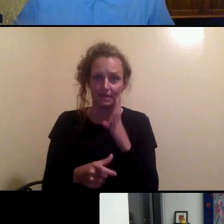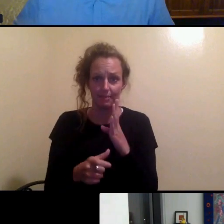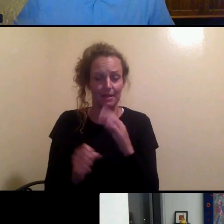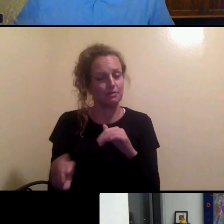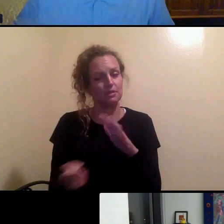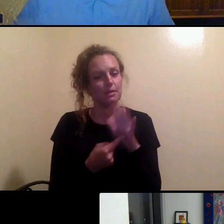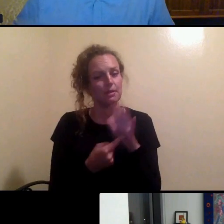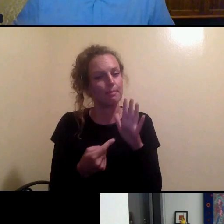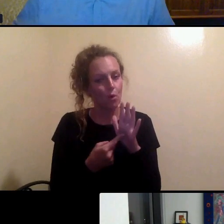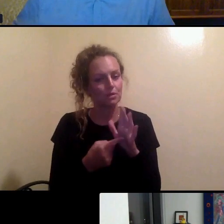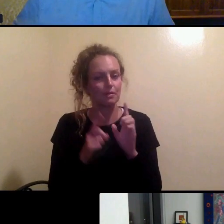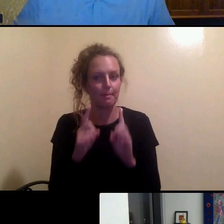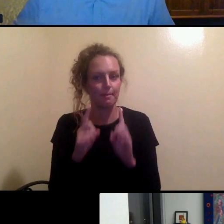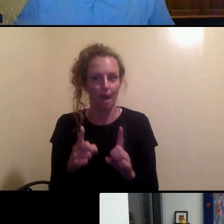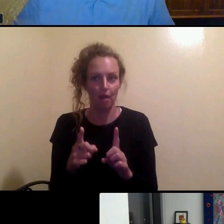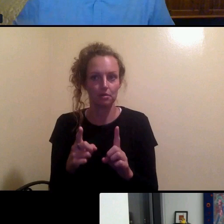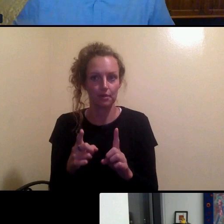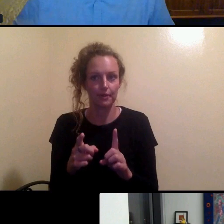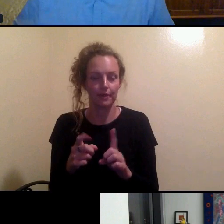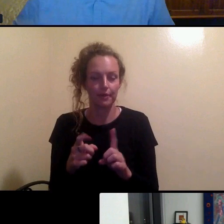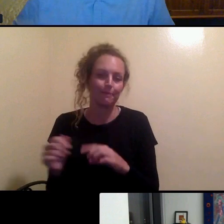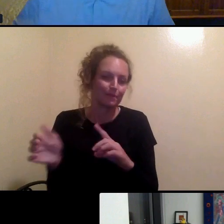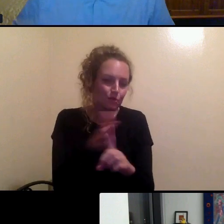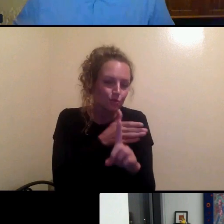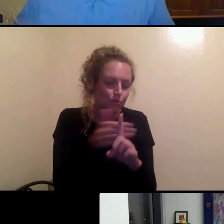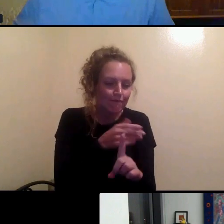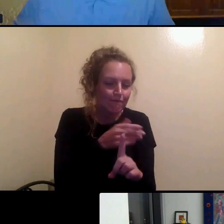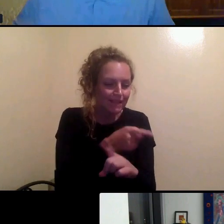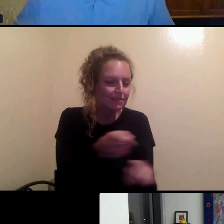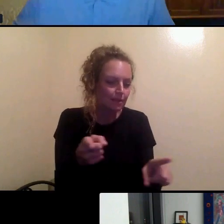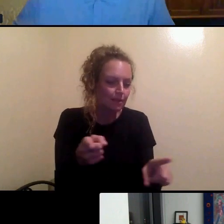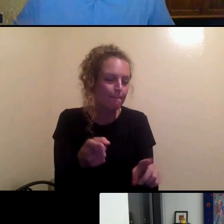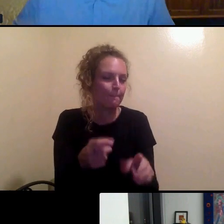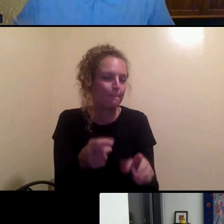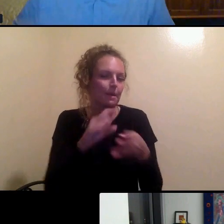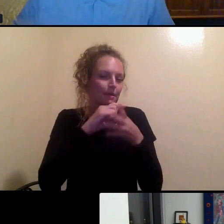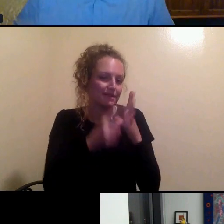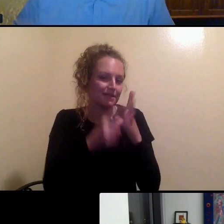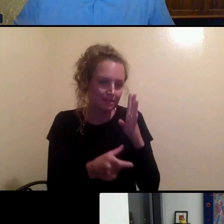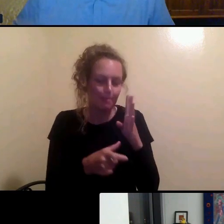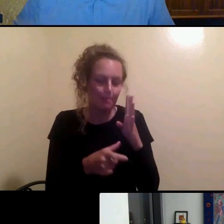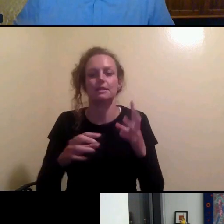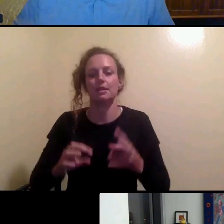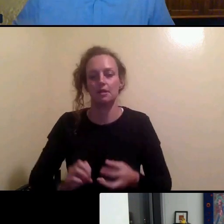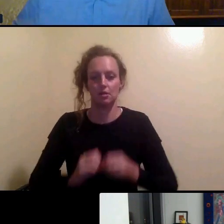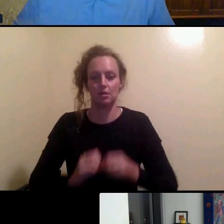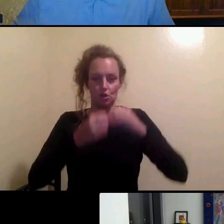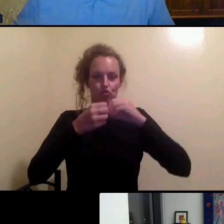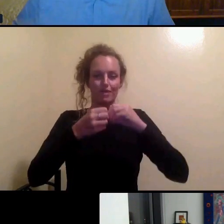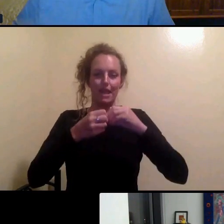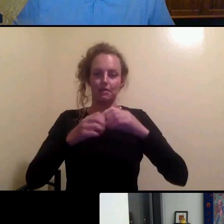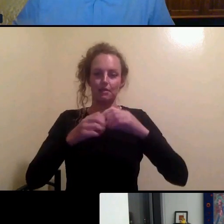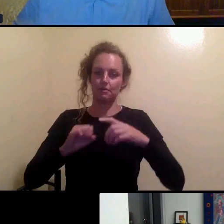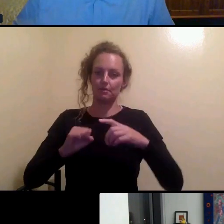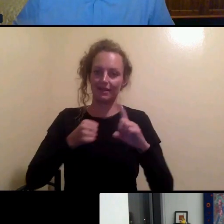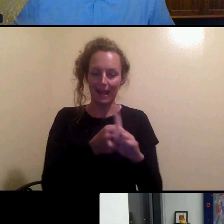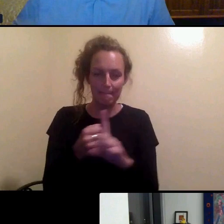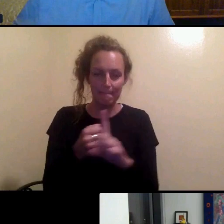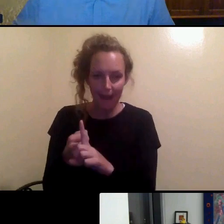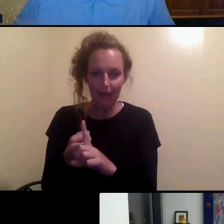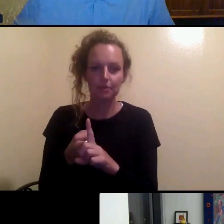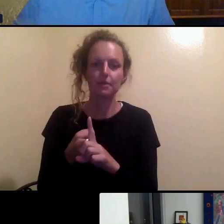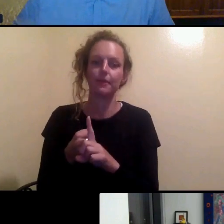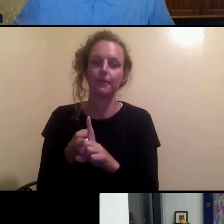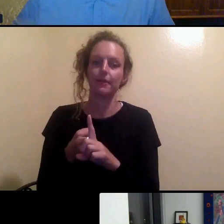convince them about the profitability, show them the value, to show them that it creates an impact, to show them that if you do accessibility tech, then it can be broader and